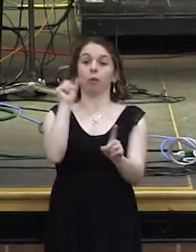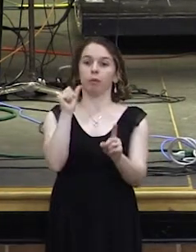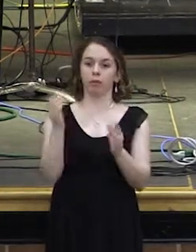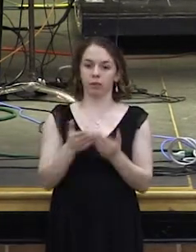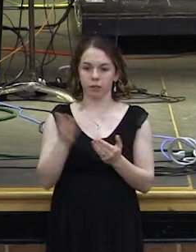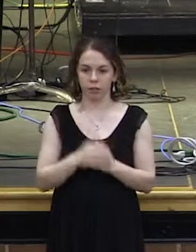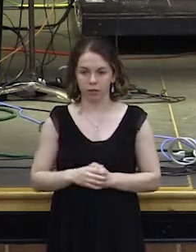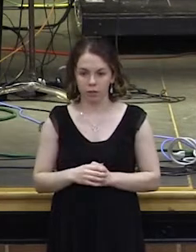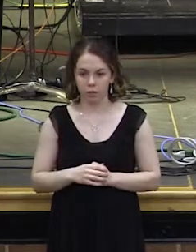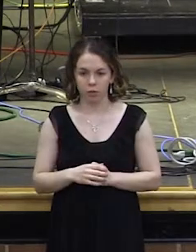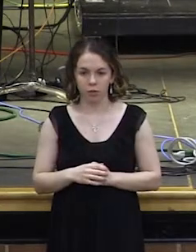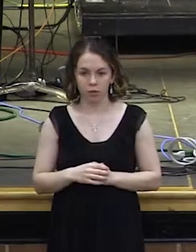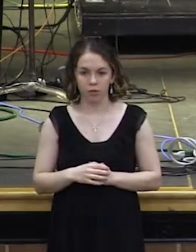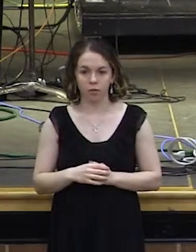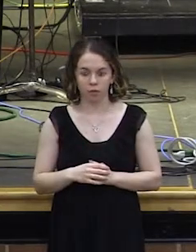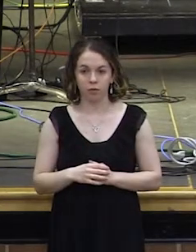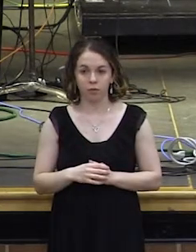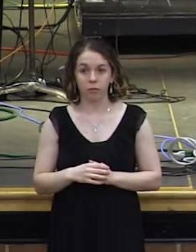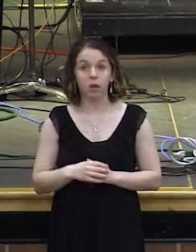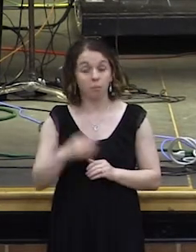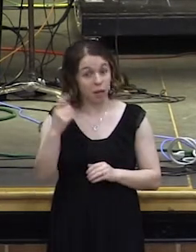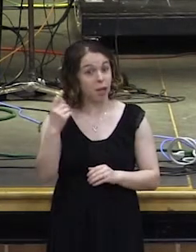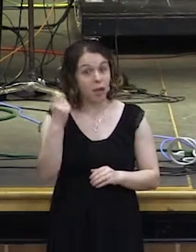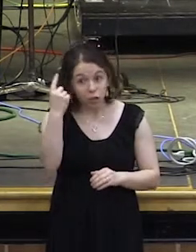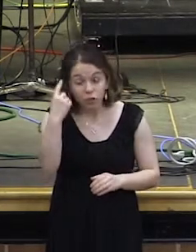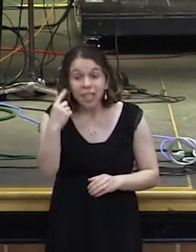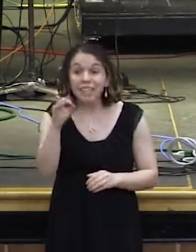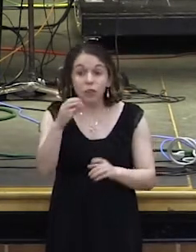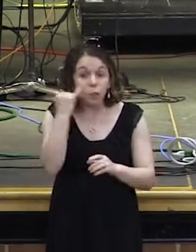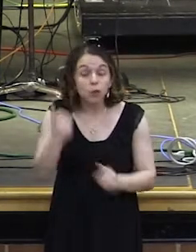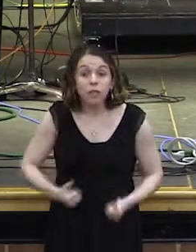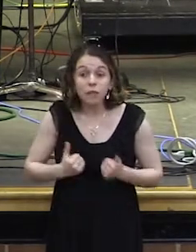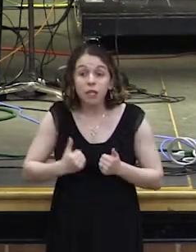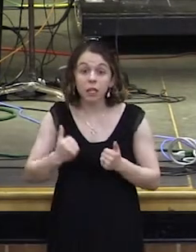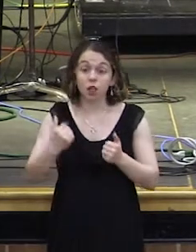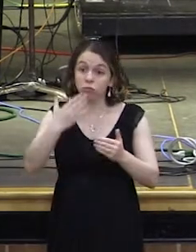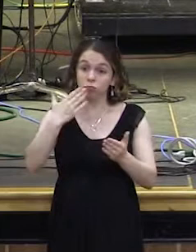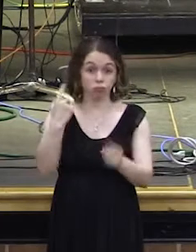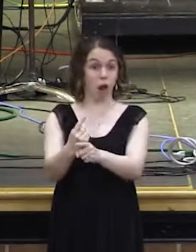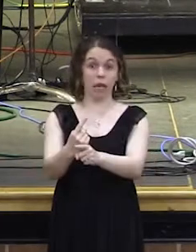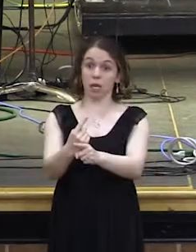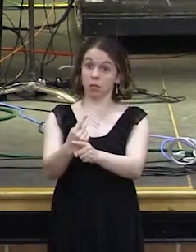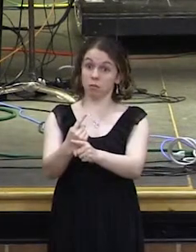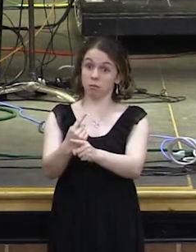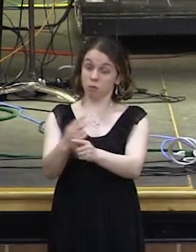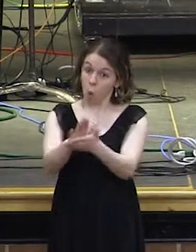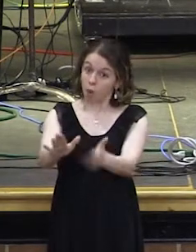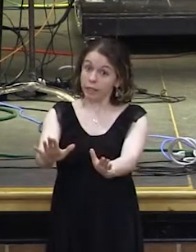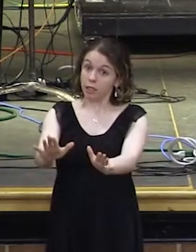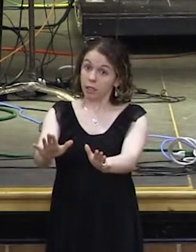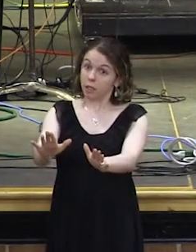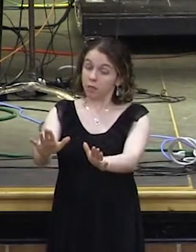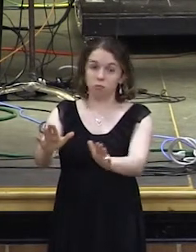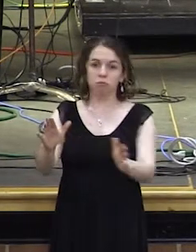come everybody say no other burden if you're living right and doing right that's all there is somebody say Amen you're believing right you're living right and